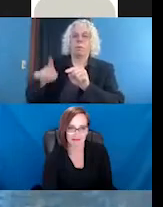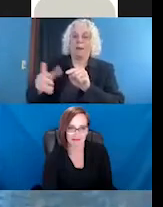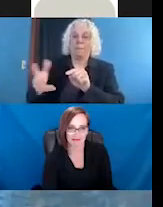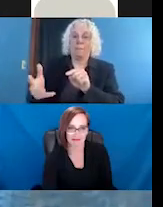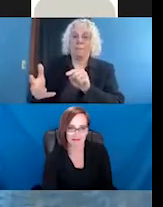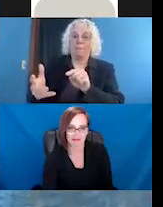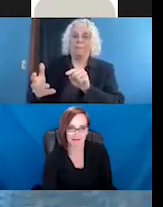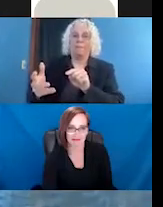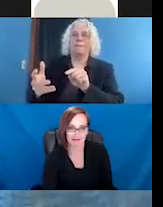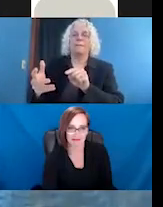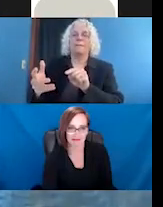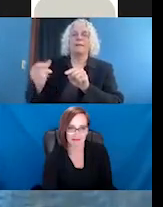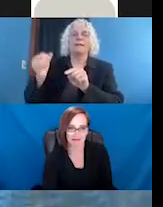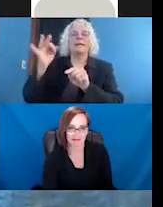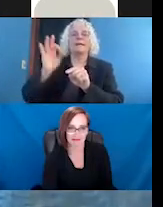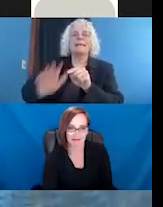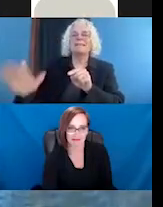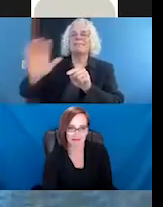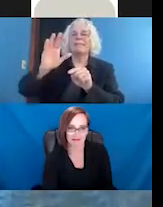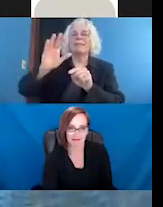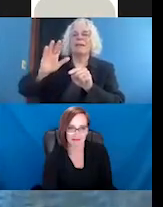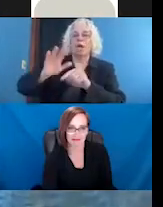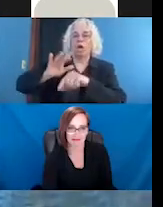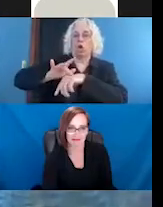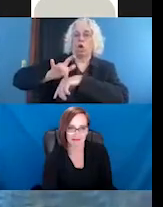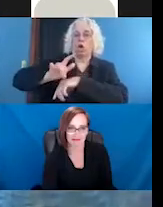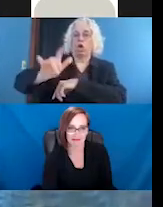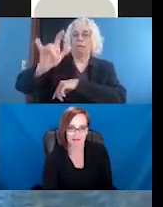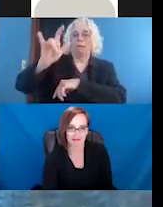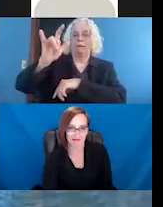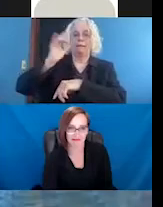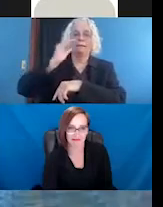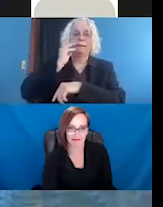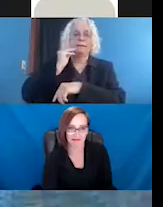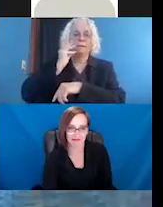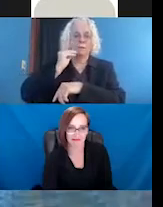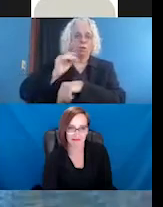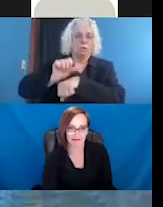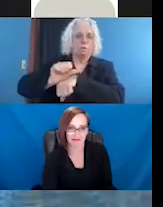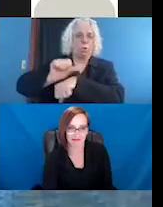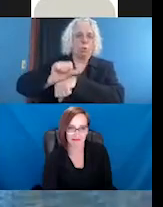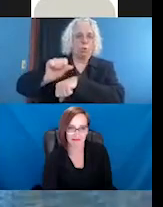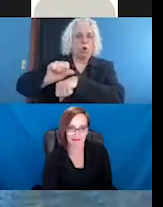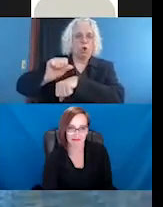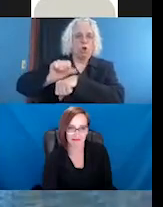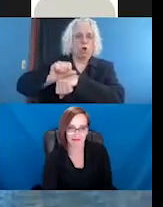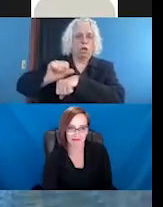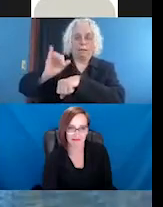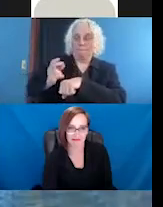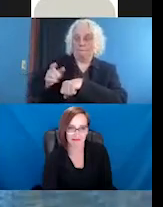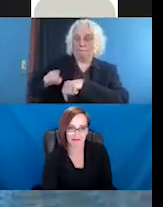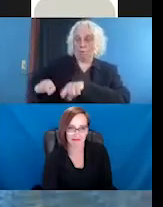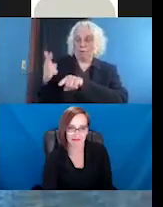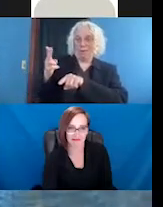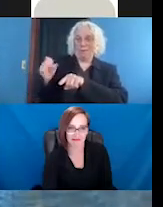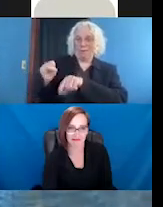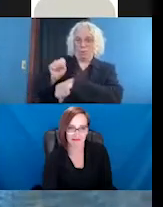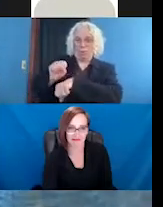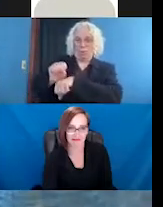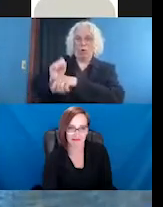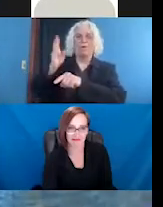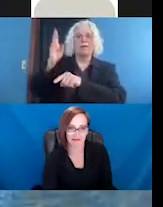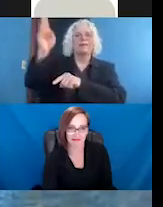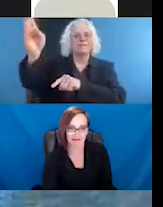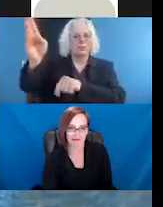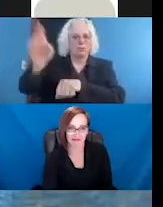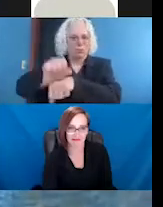early experience is very correlated or even predictive of future experience. So we want young people who are